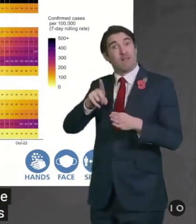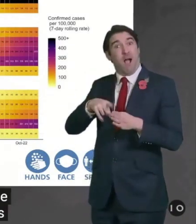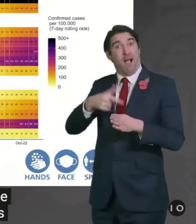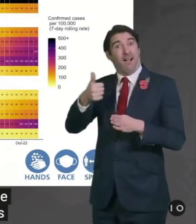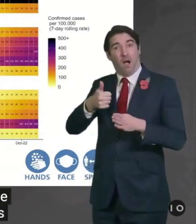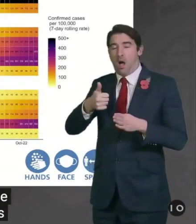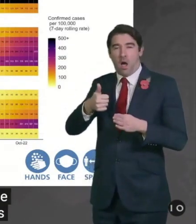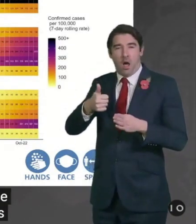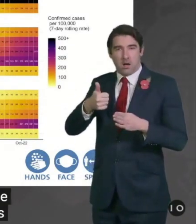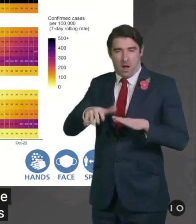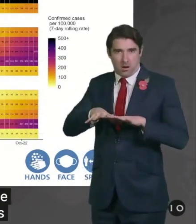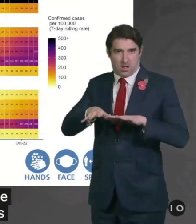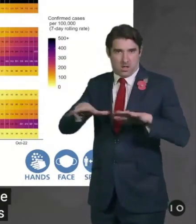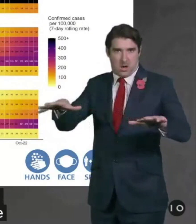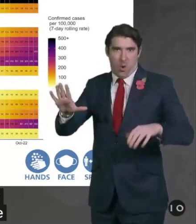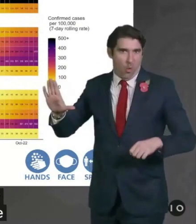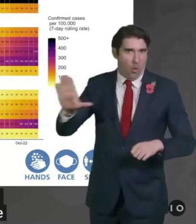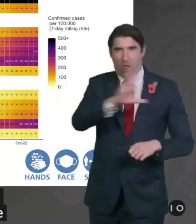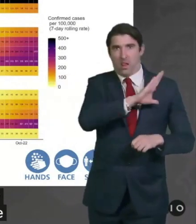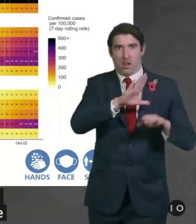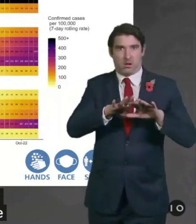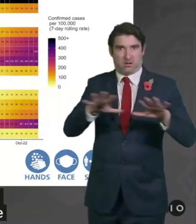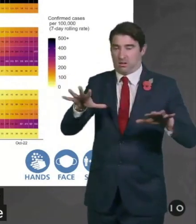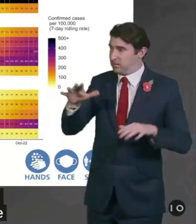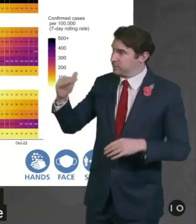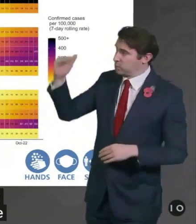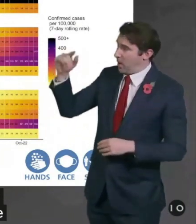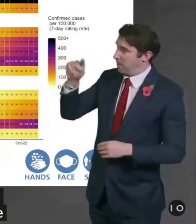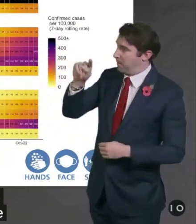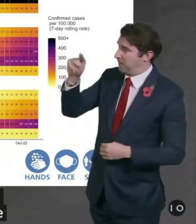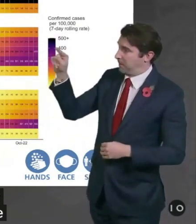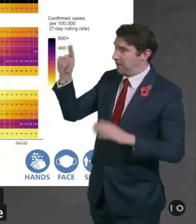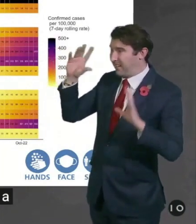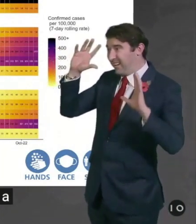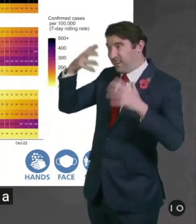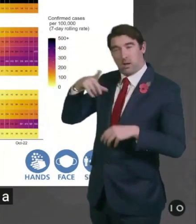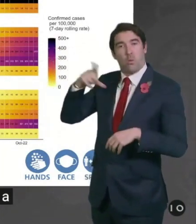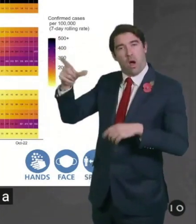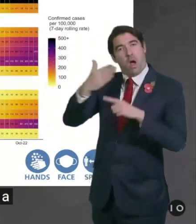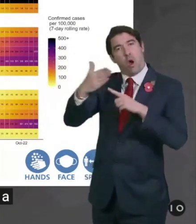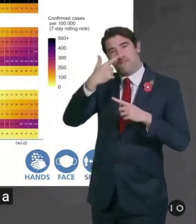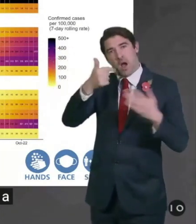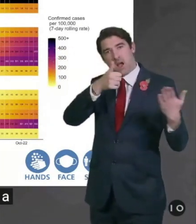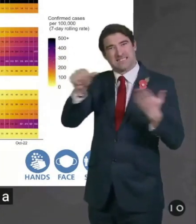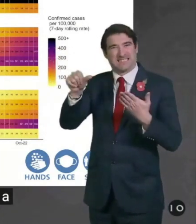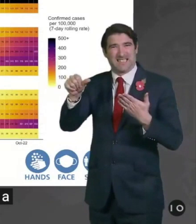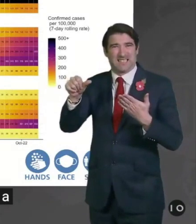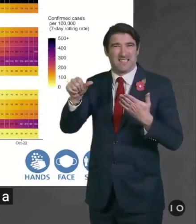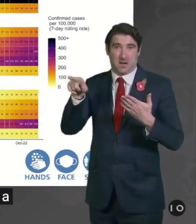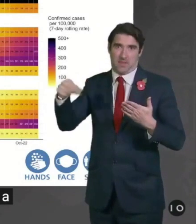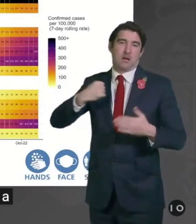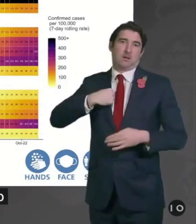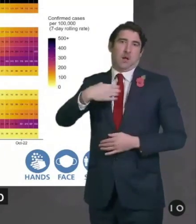part of the country. And those are the people over 60 who, as I say, will translate over time into some cases in going